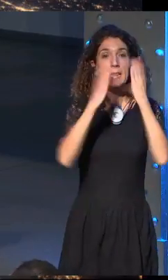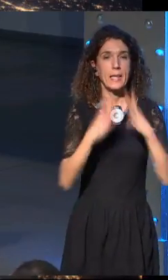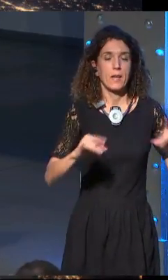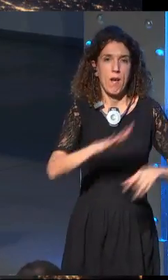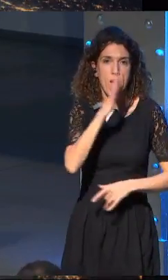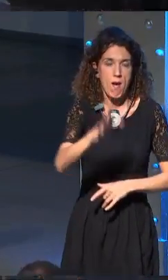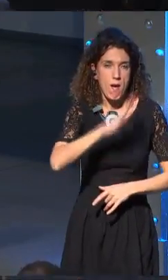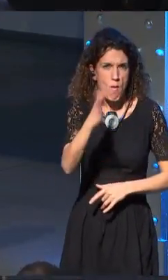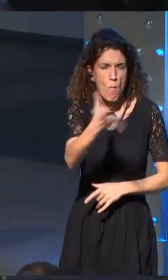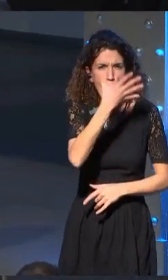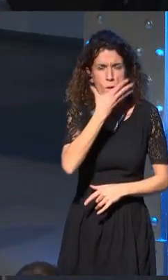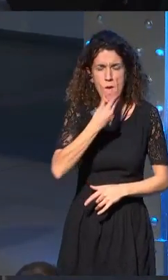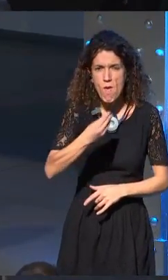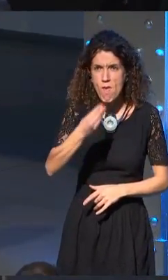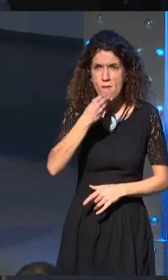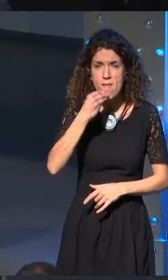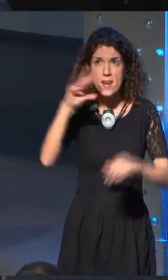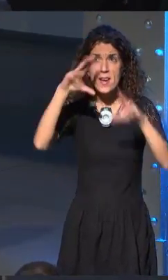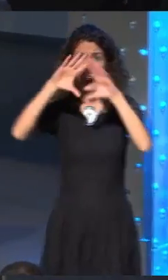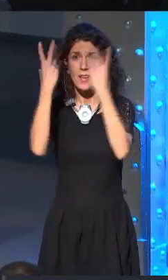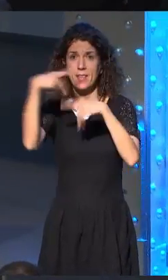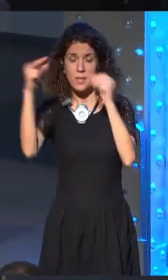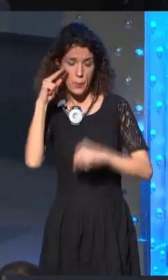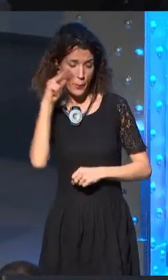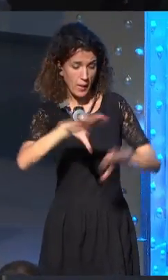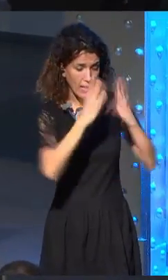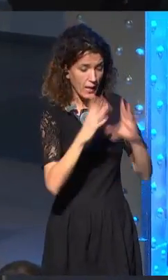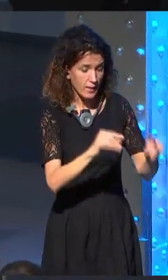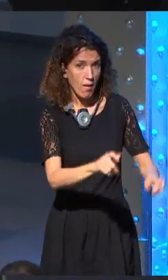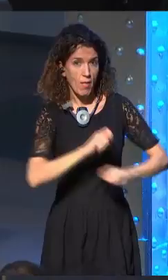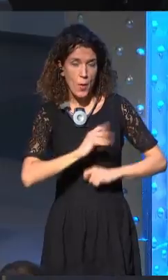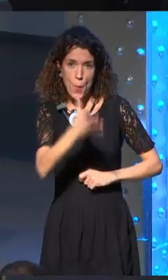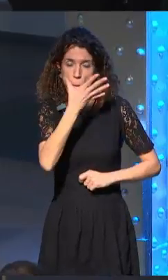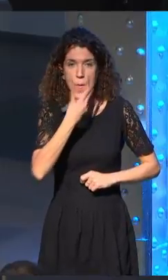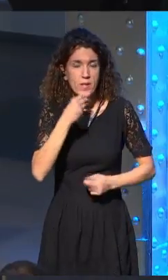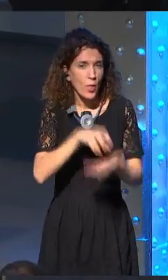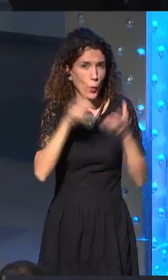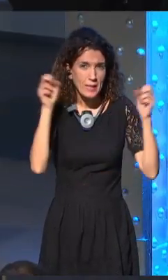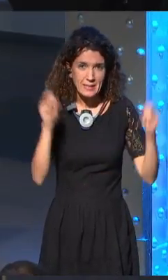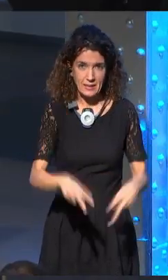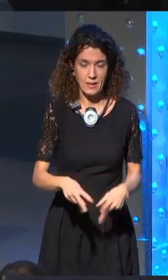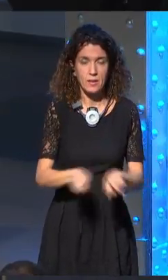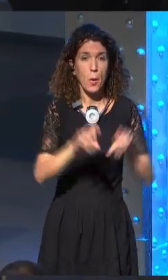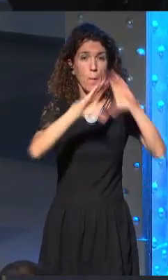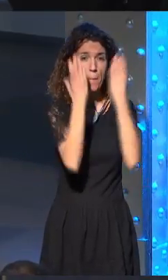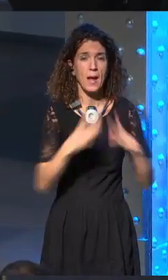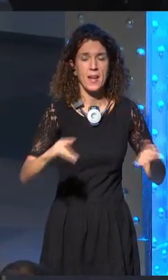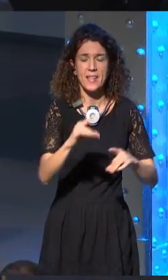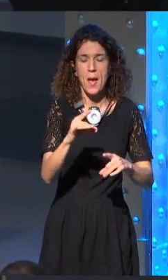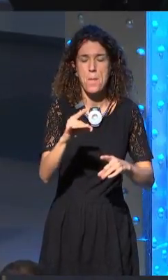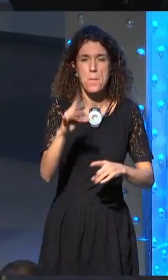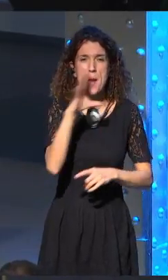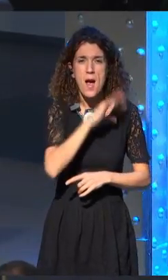beautiful from space. There's no doubt, and we live on a very beautiful planet. It's very blue in most